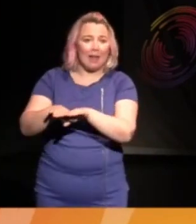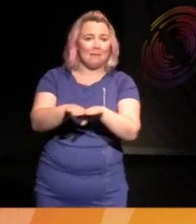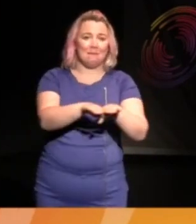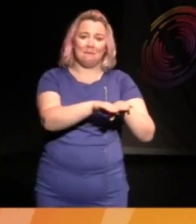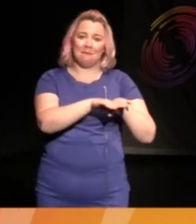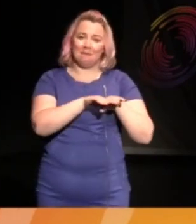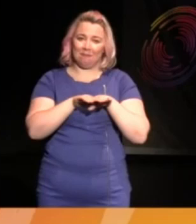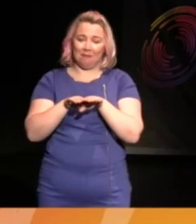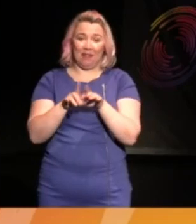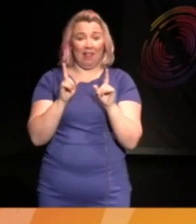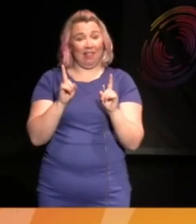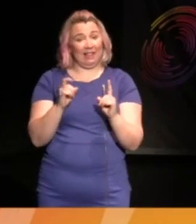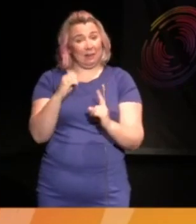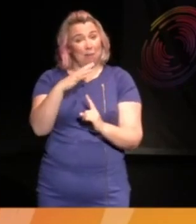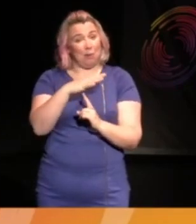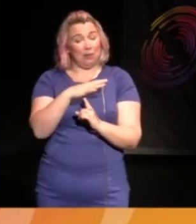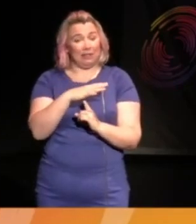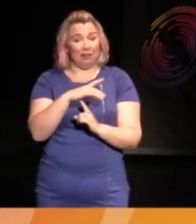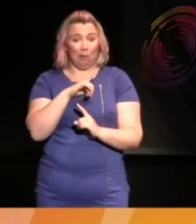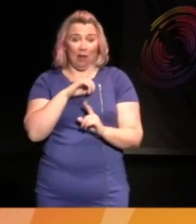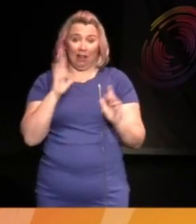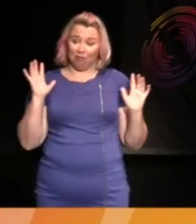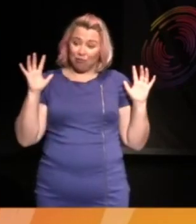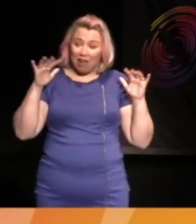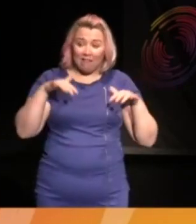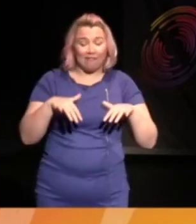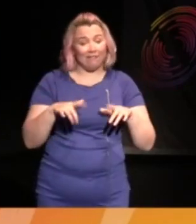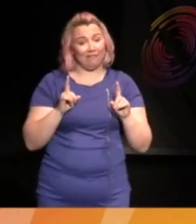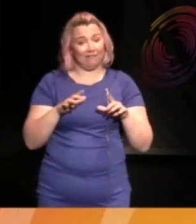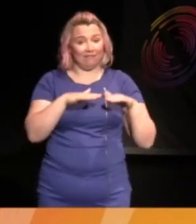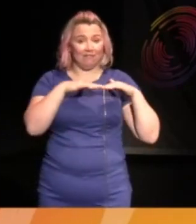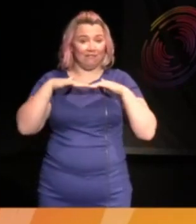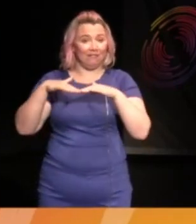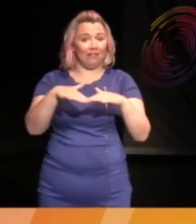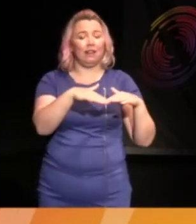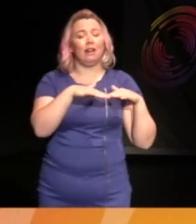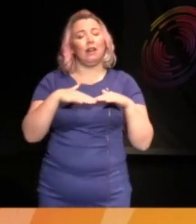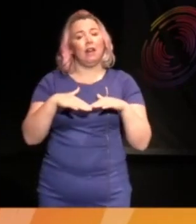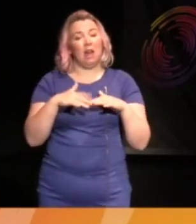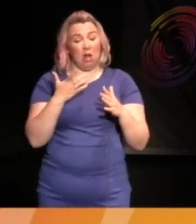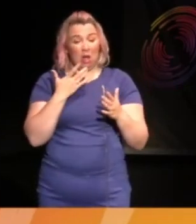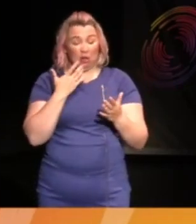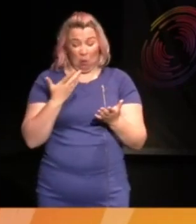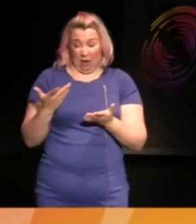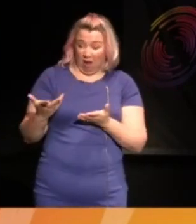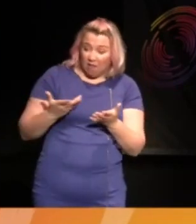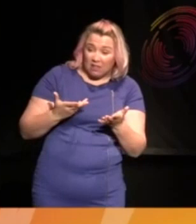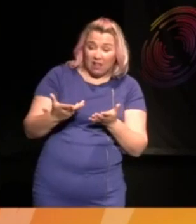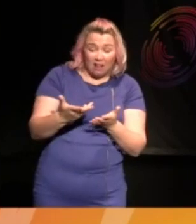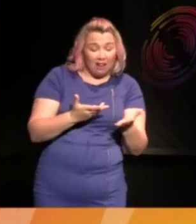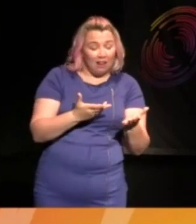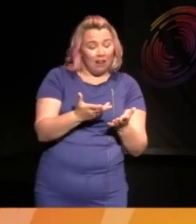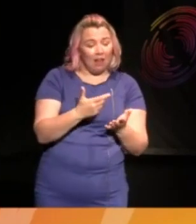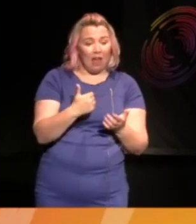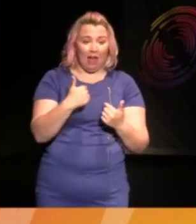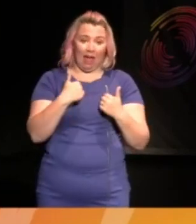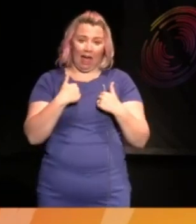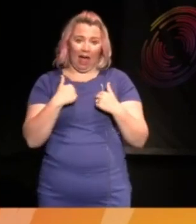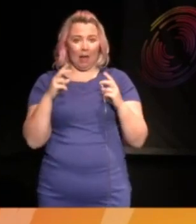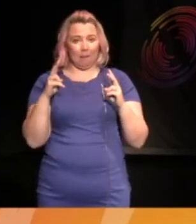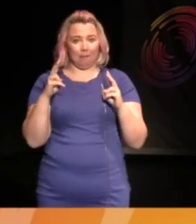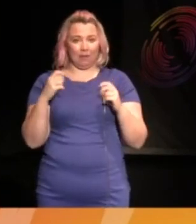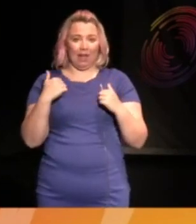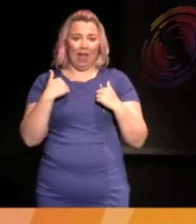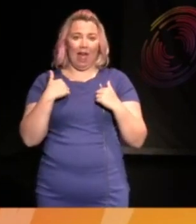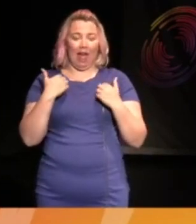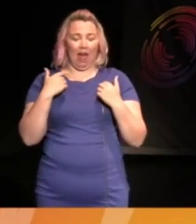field with each other. I think a conversation that we had, so I identify as an adult care leaver, which